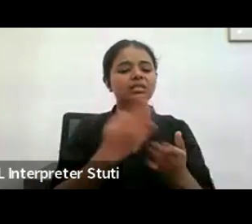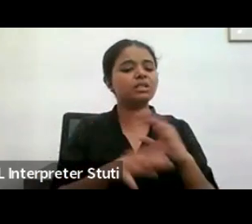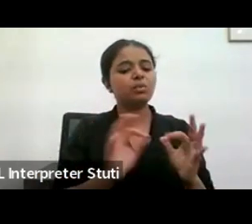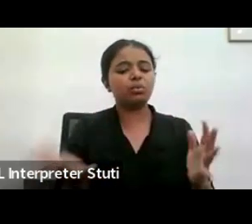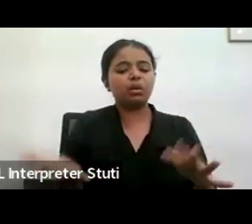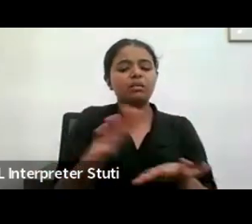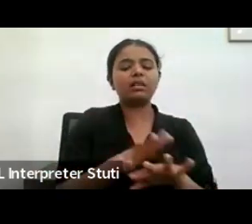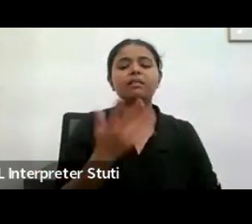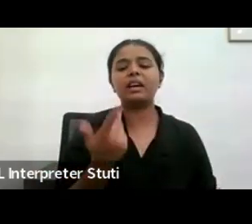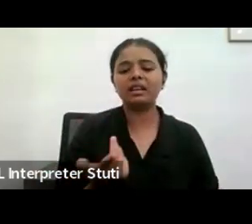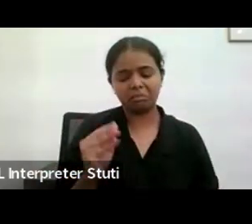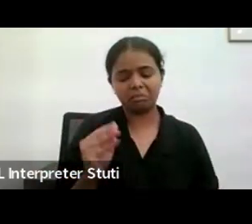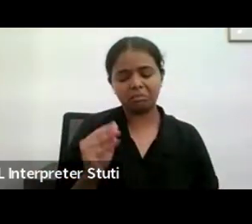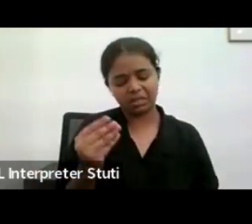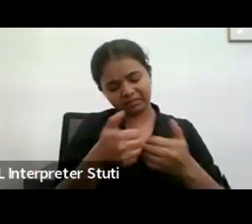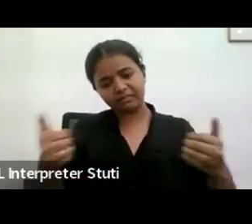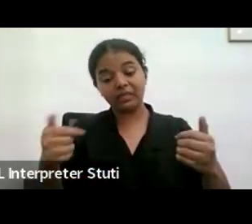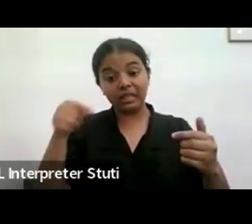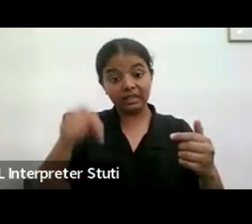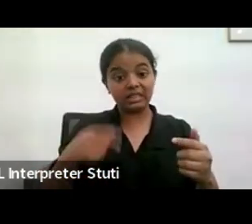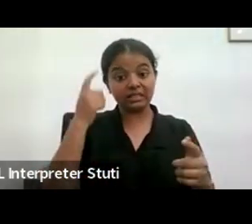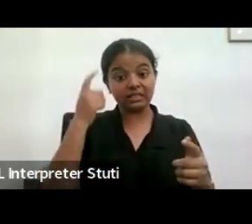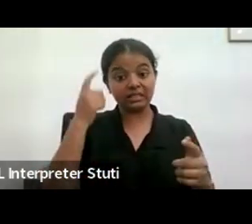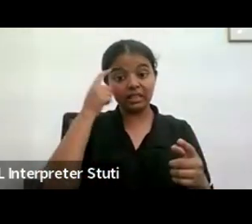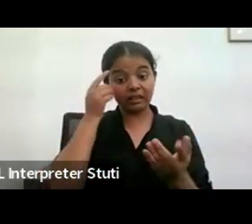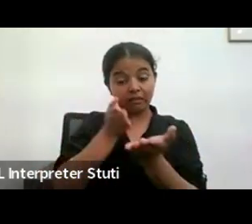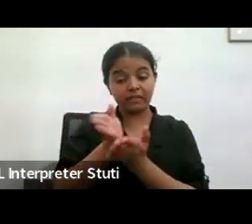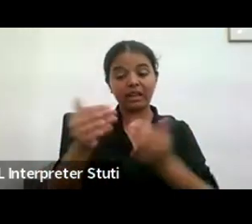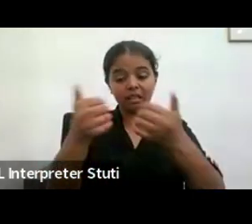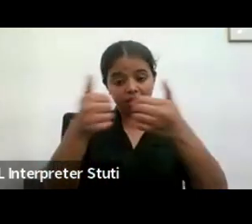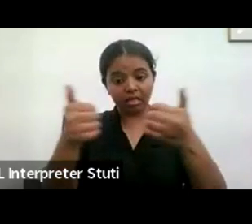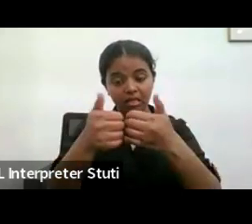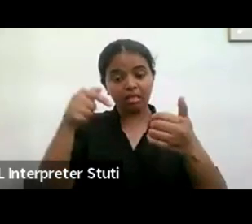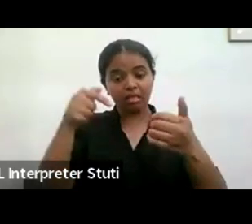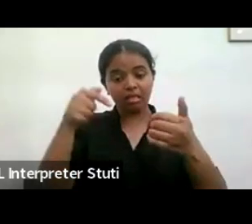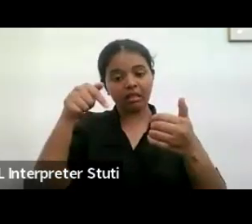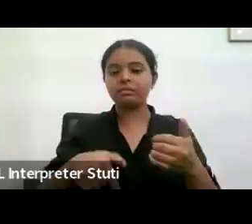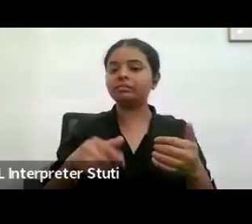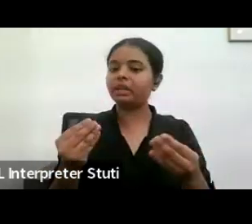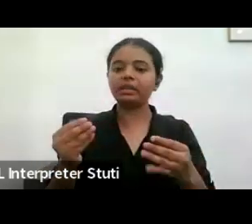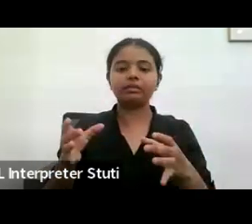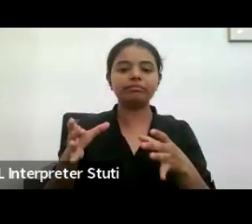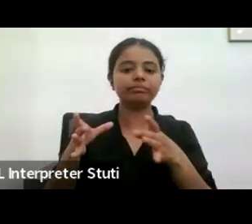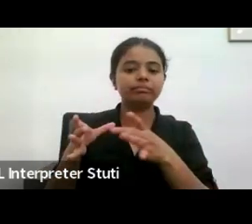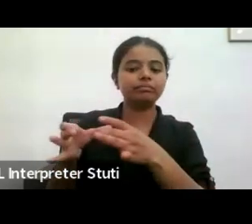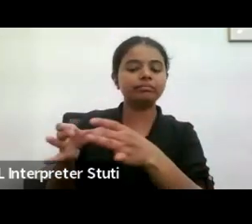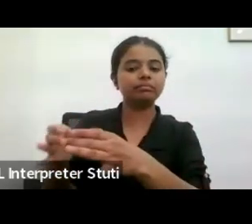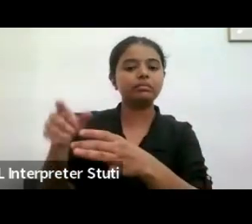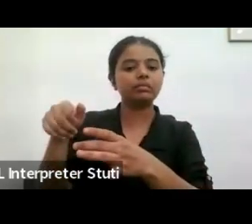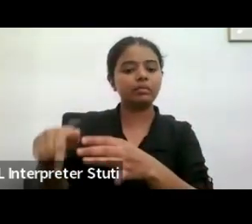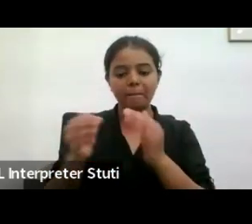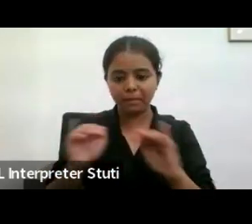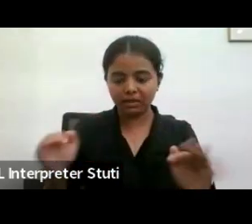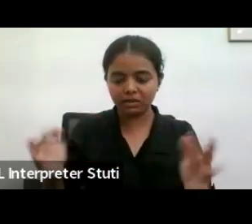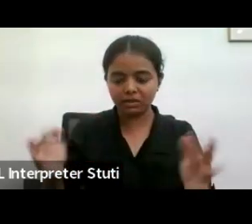kind of thinking has led to a lot of institutionalization of children and people with disabilities